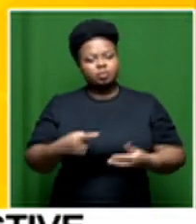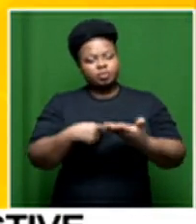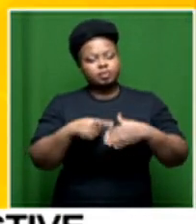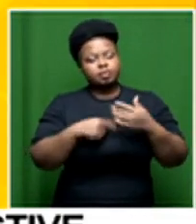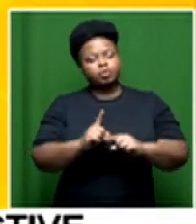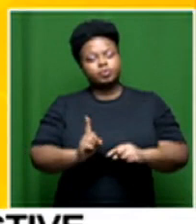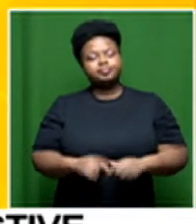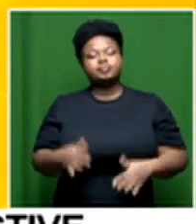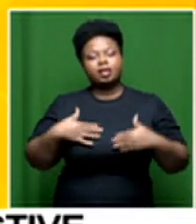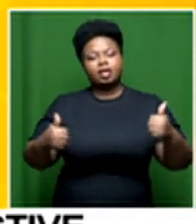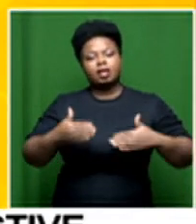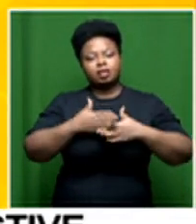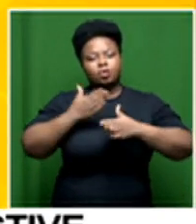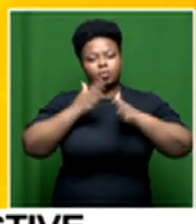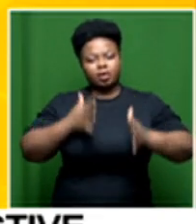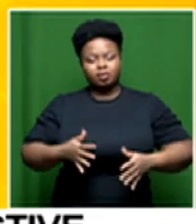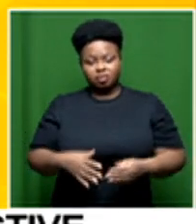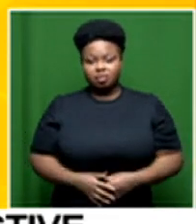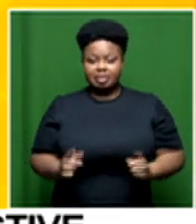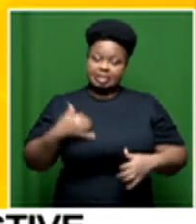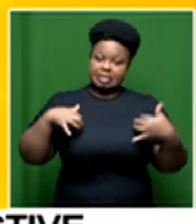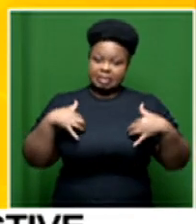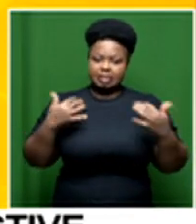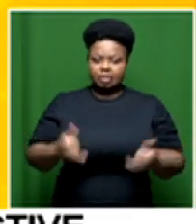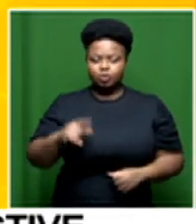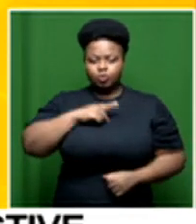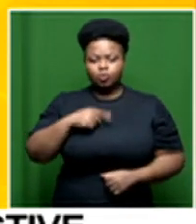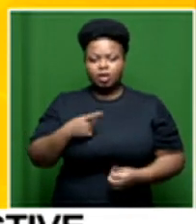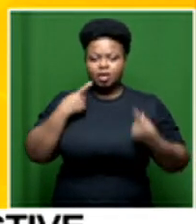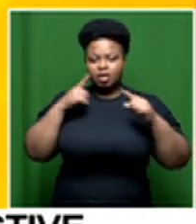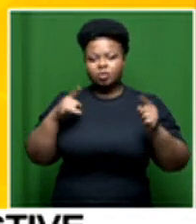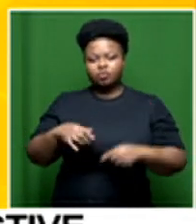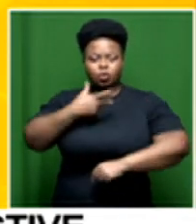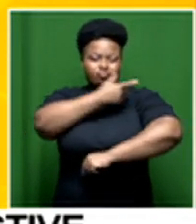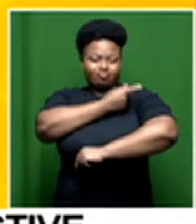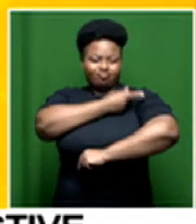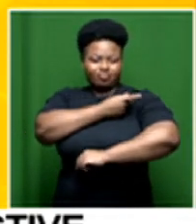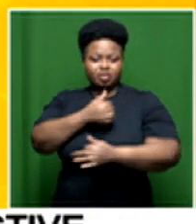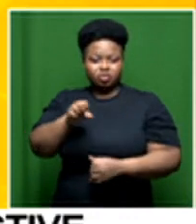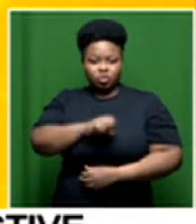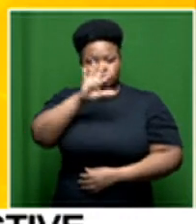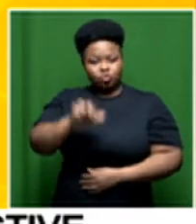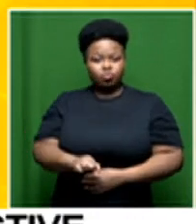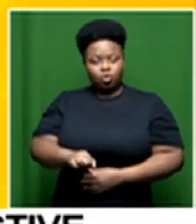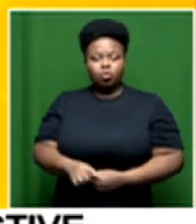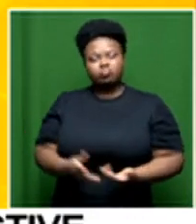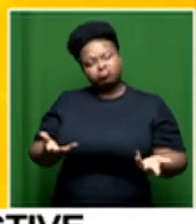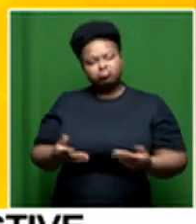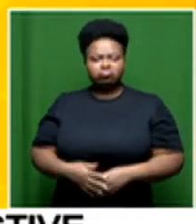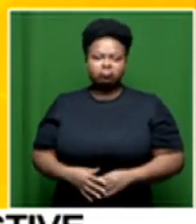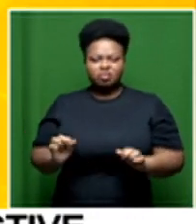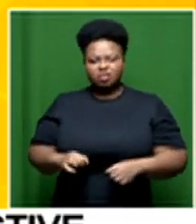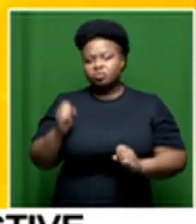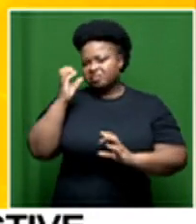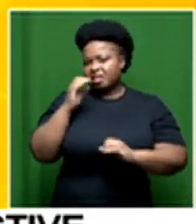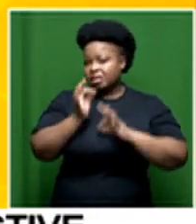about the healthcare workers and obviously their excitement ahead of the rollout for the vaccine here in South Africa. We gave you a little bit of the